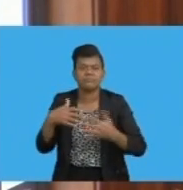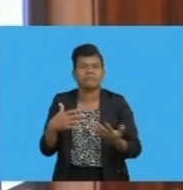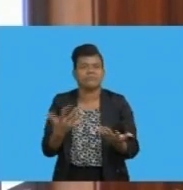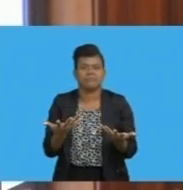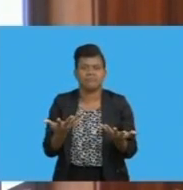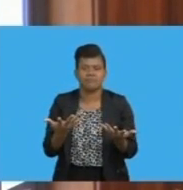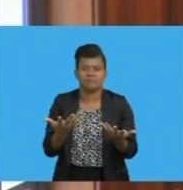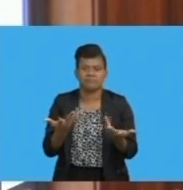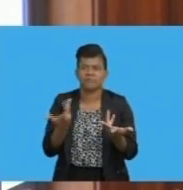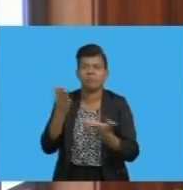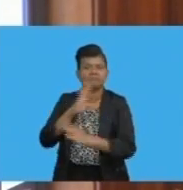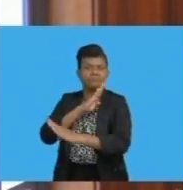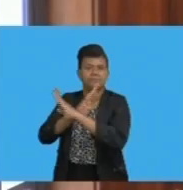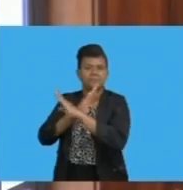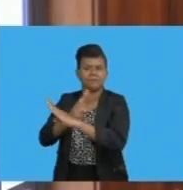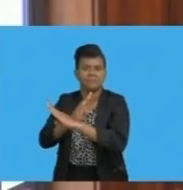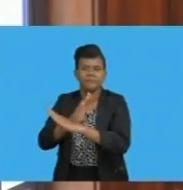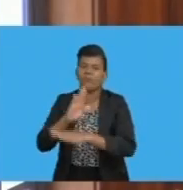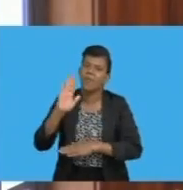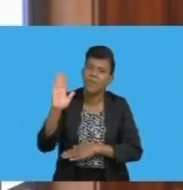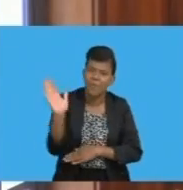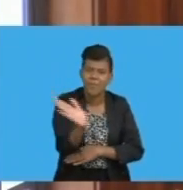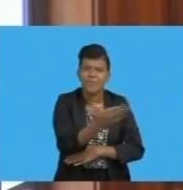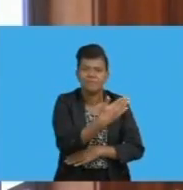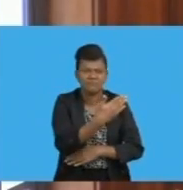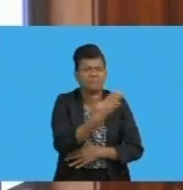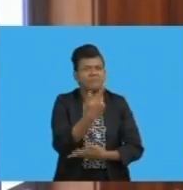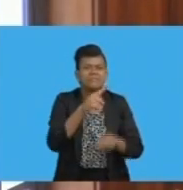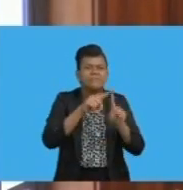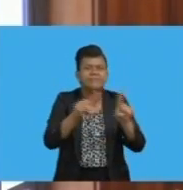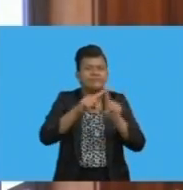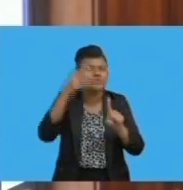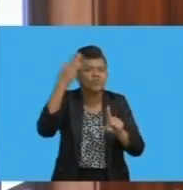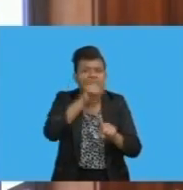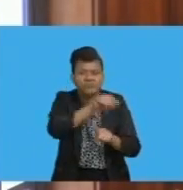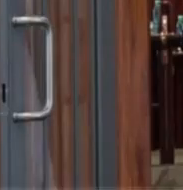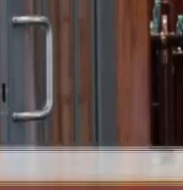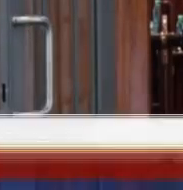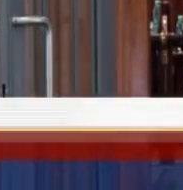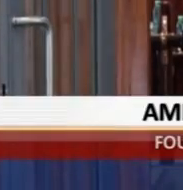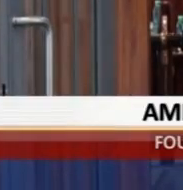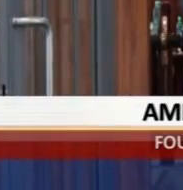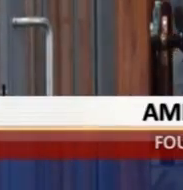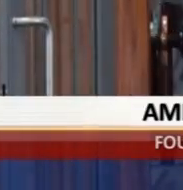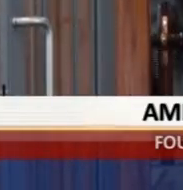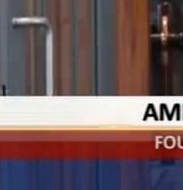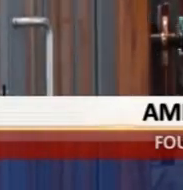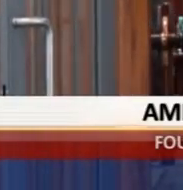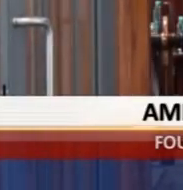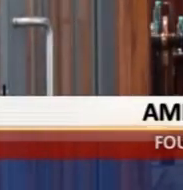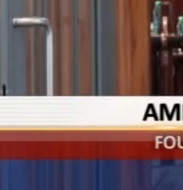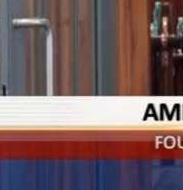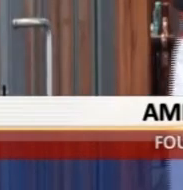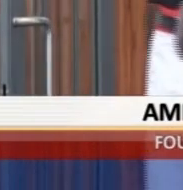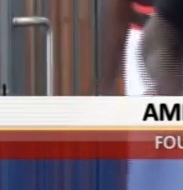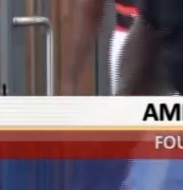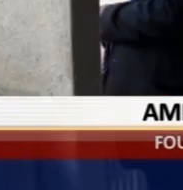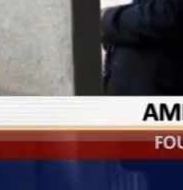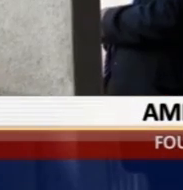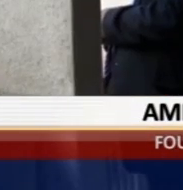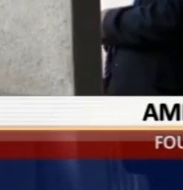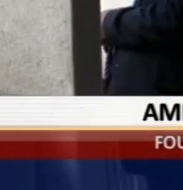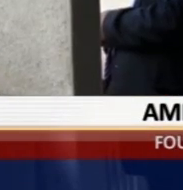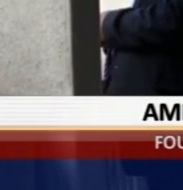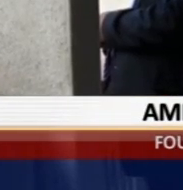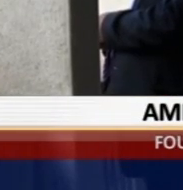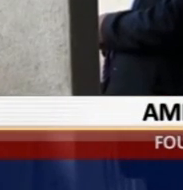all statements made by members of Parliament during the sitting of Parliament? The other amendments included reshuffling of